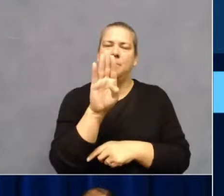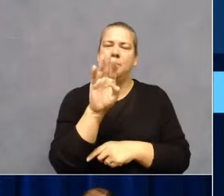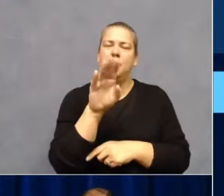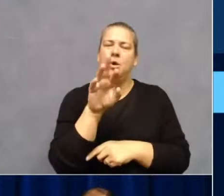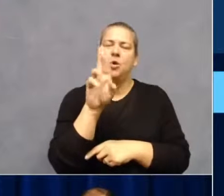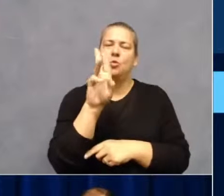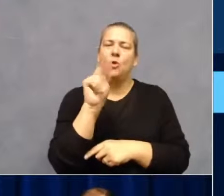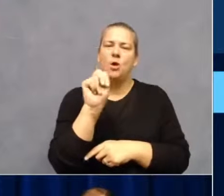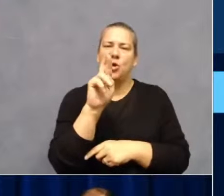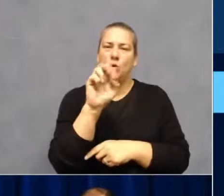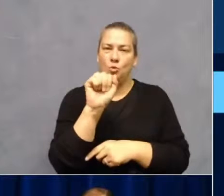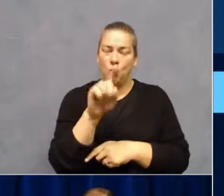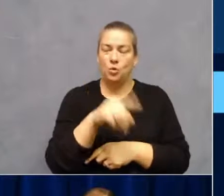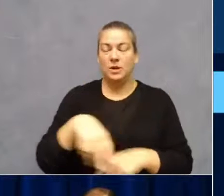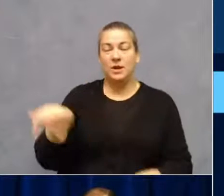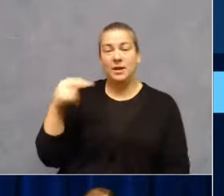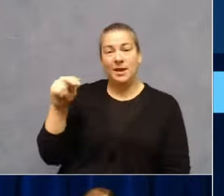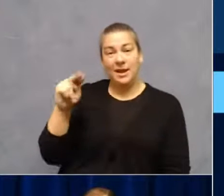receive